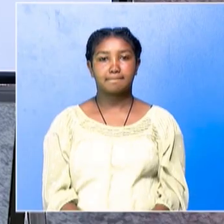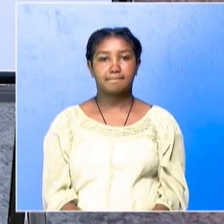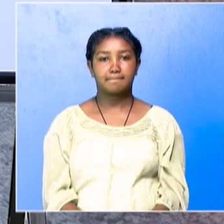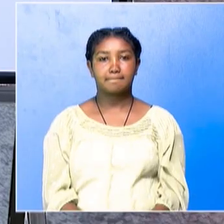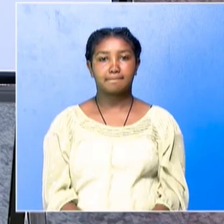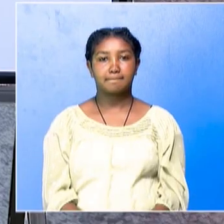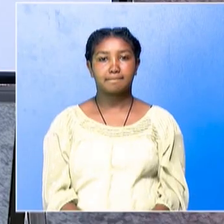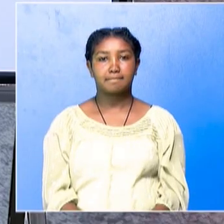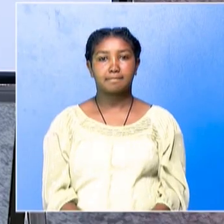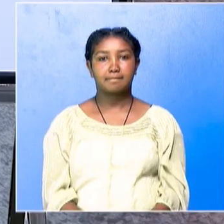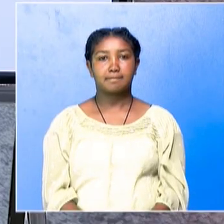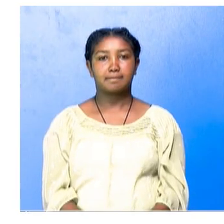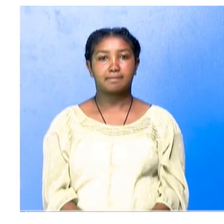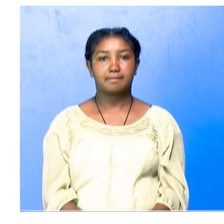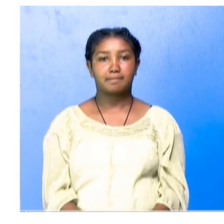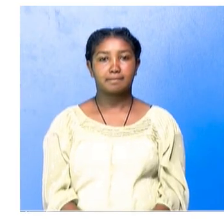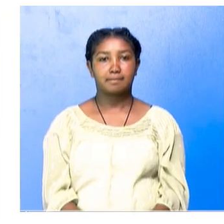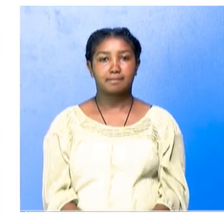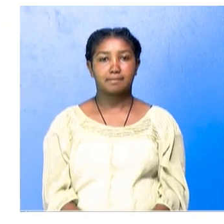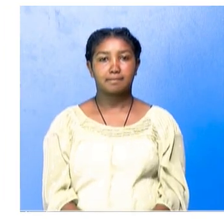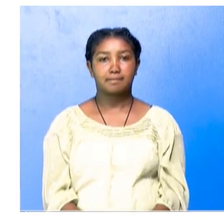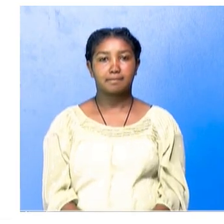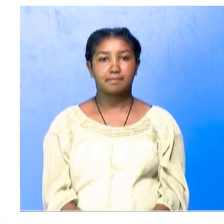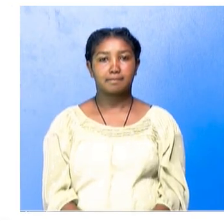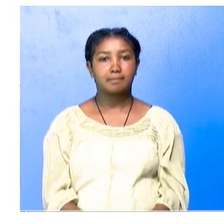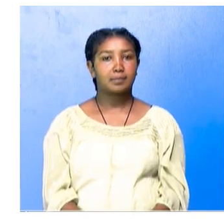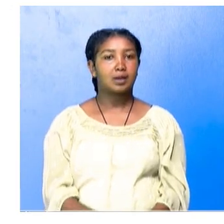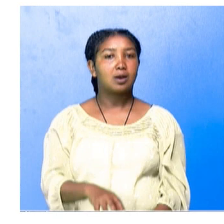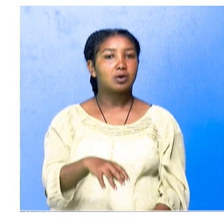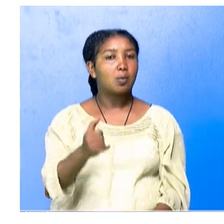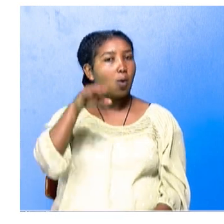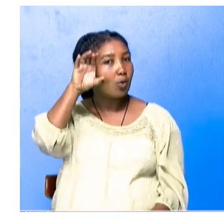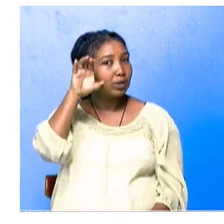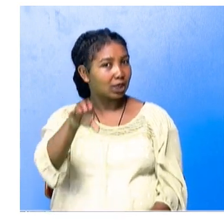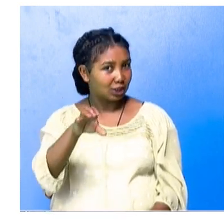Here is, the next one is, we can say obligation.